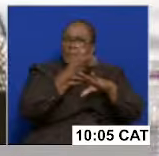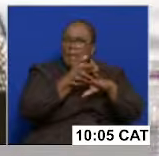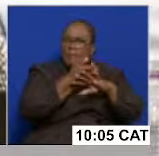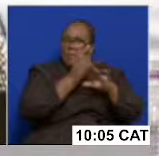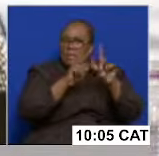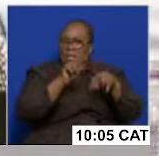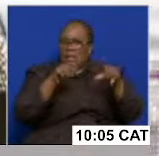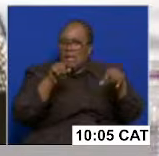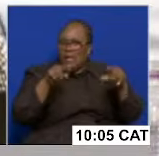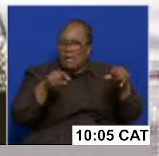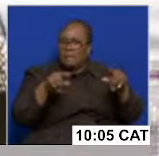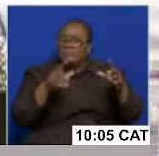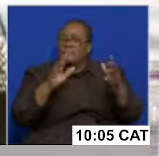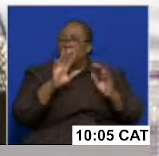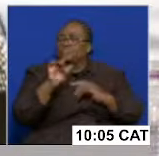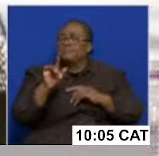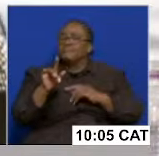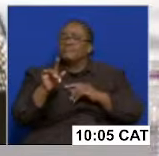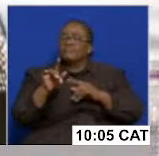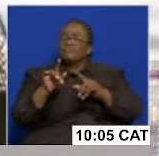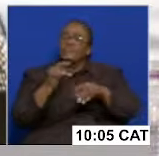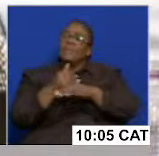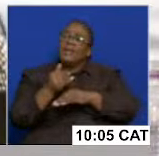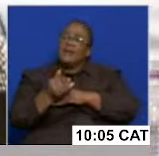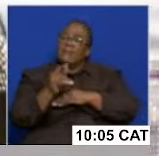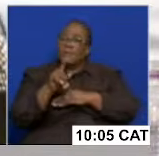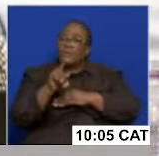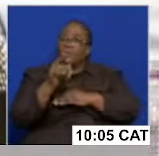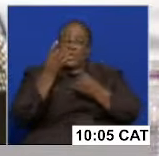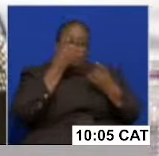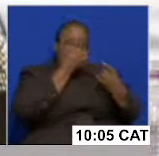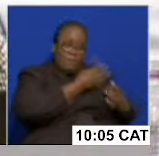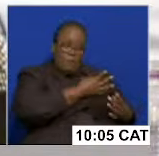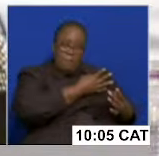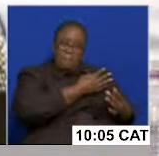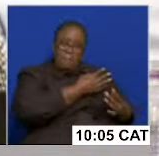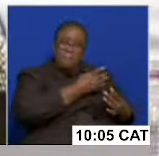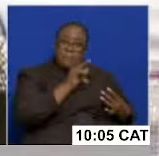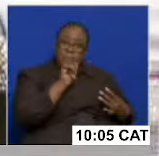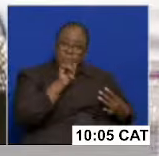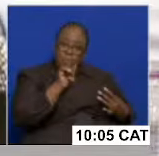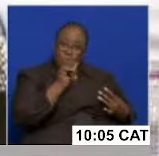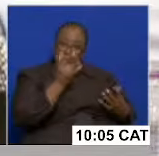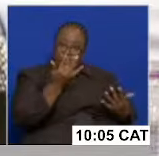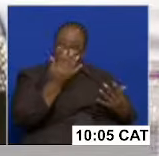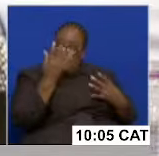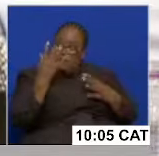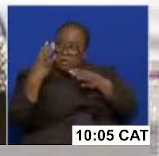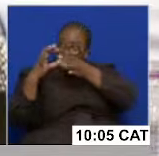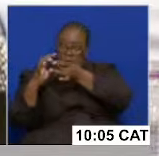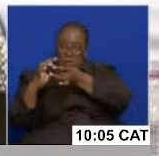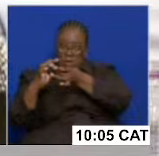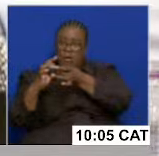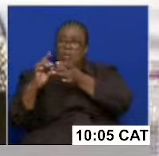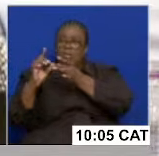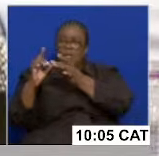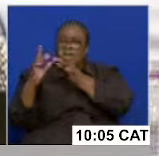to Mr. Mkwanazi, you made contact then with Mr. Django? Is that right?